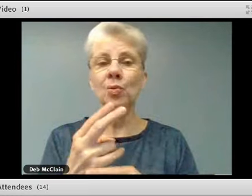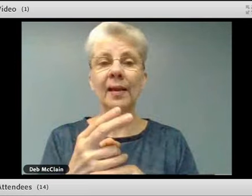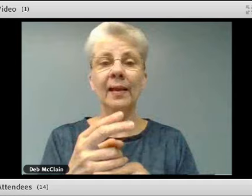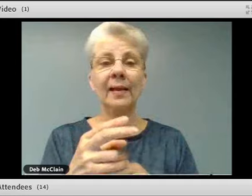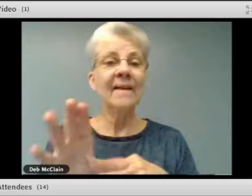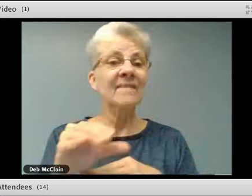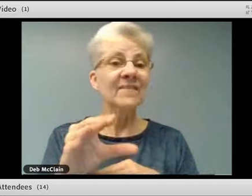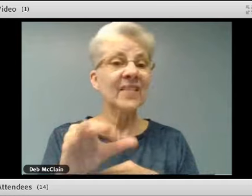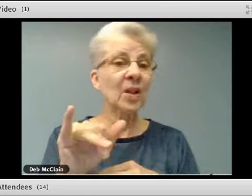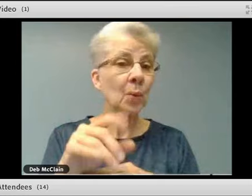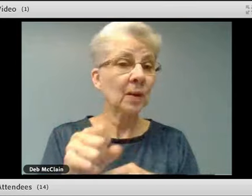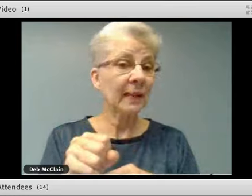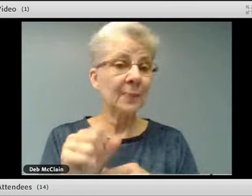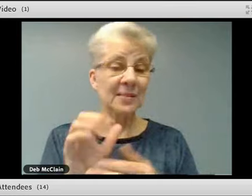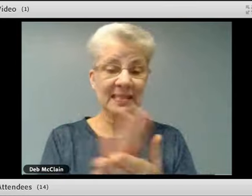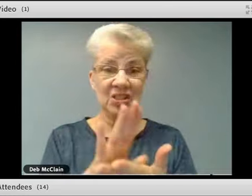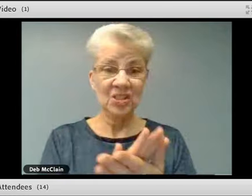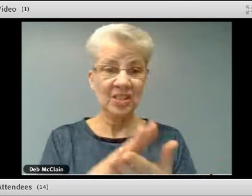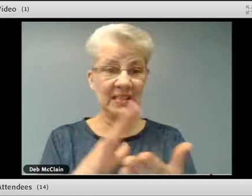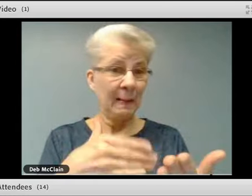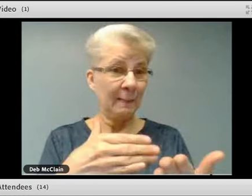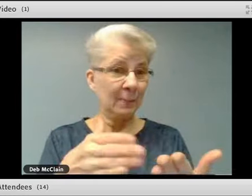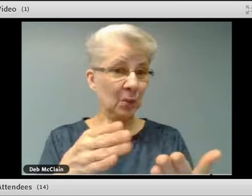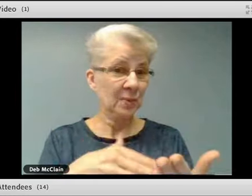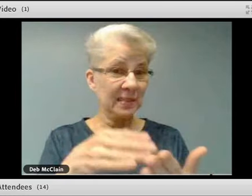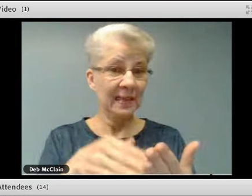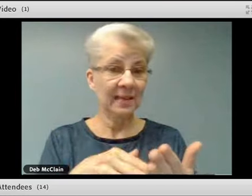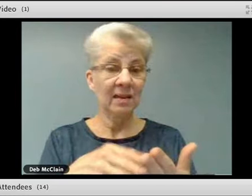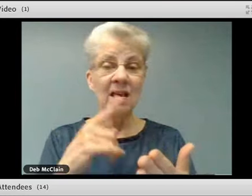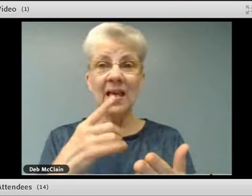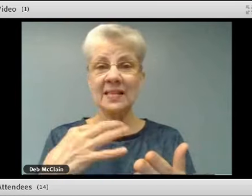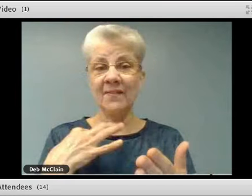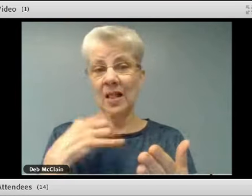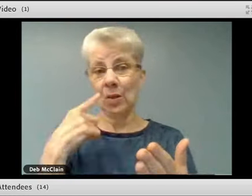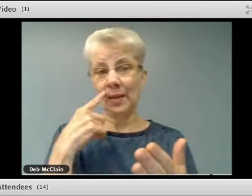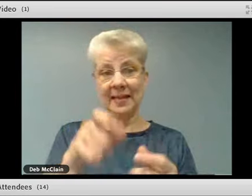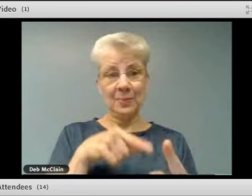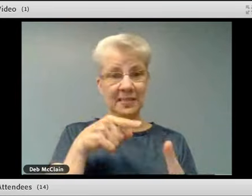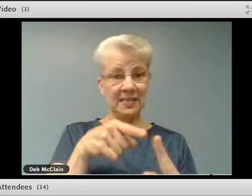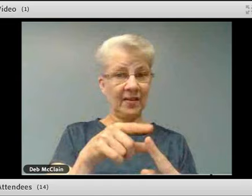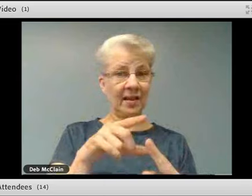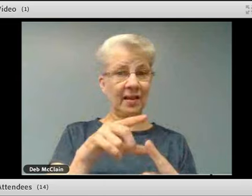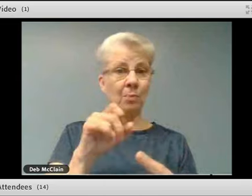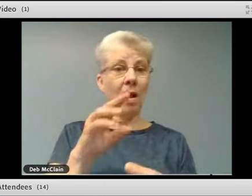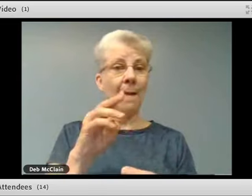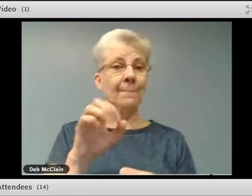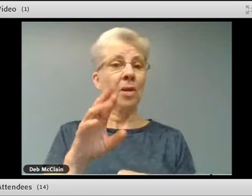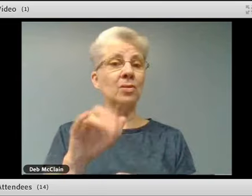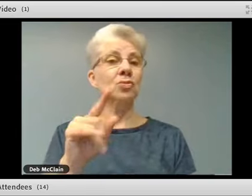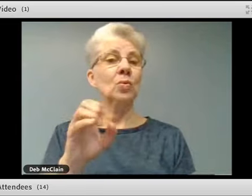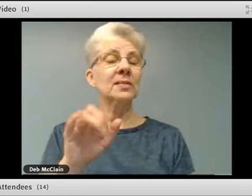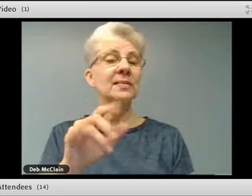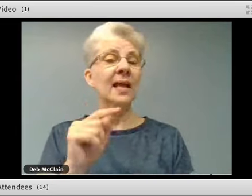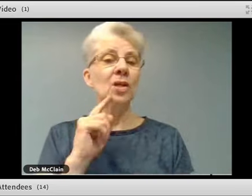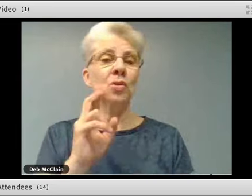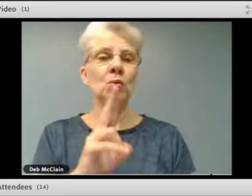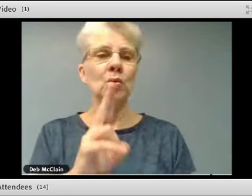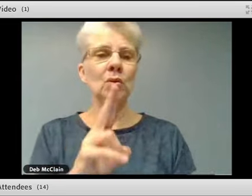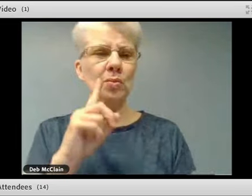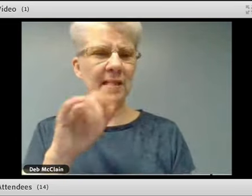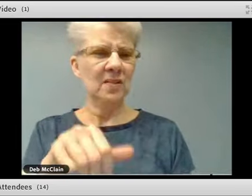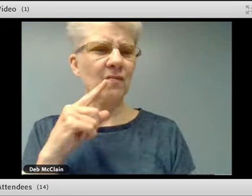many other types of resources available in a single primary source set. These were designed to be used for